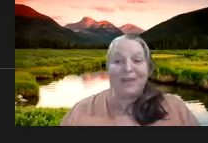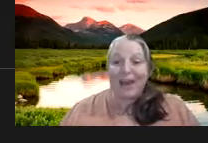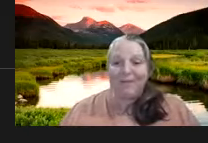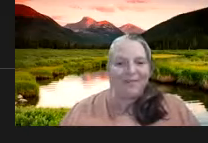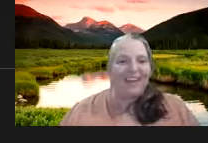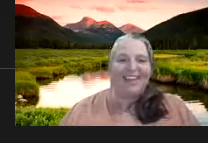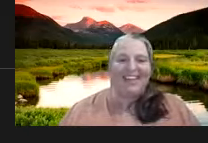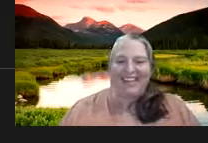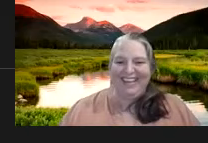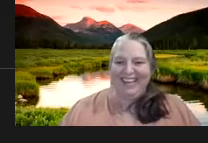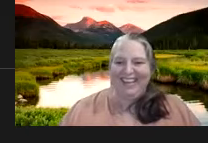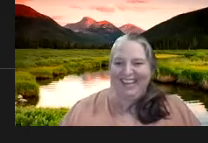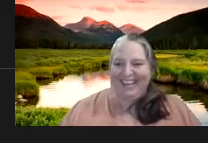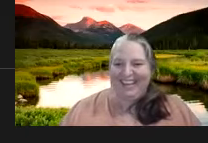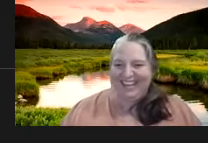call nerd out with me.